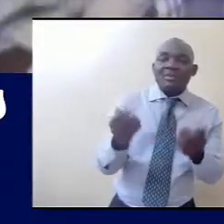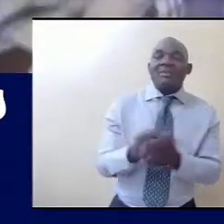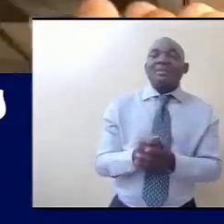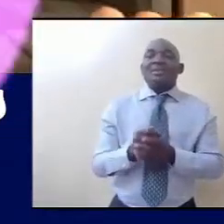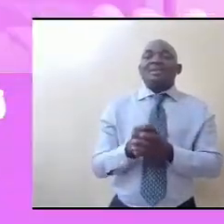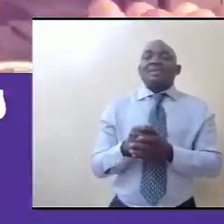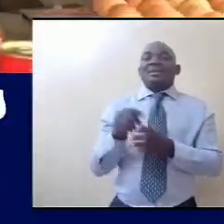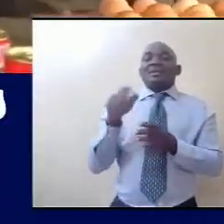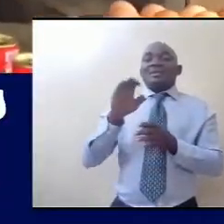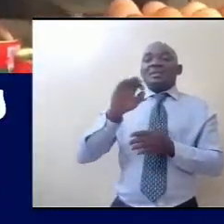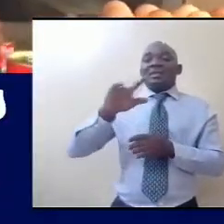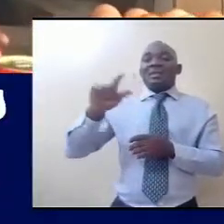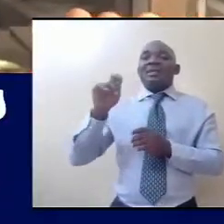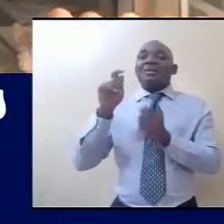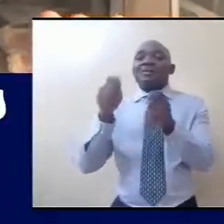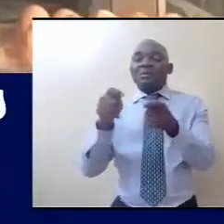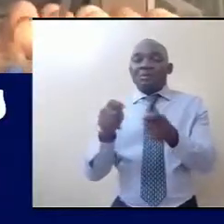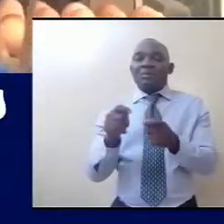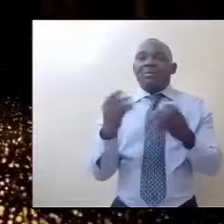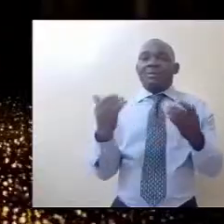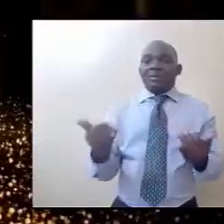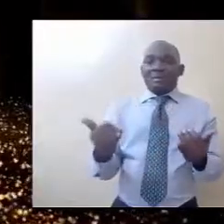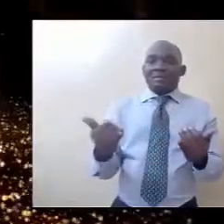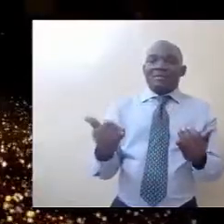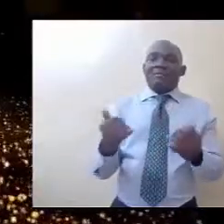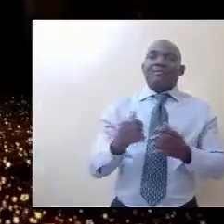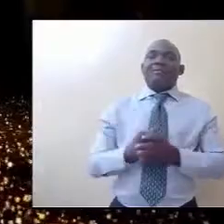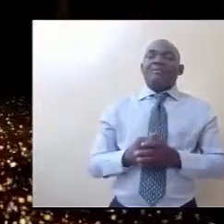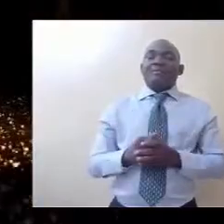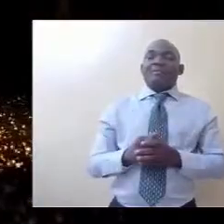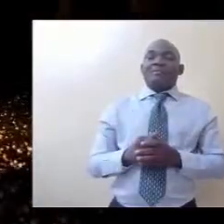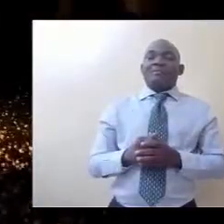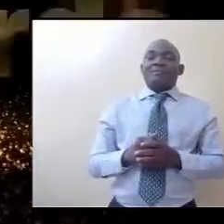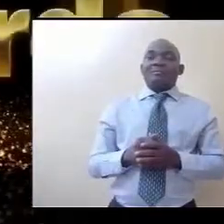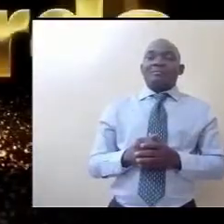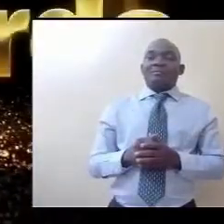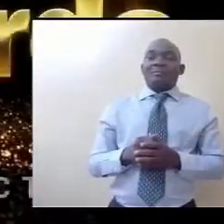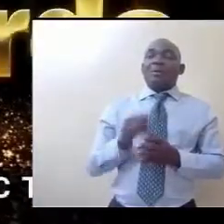In entrepreneurship. Is the Chill Awards.